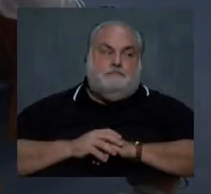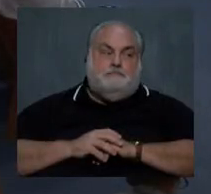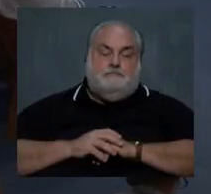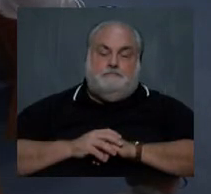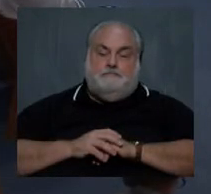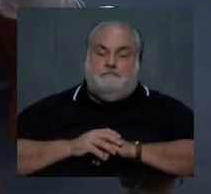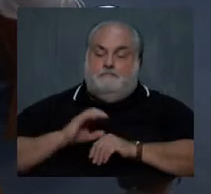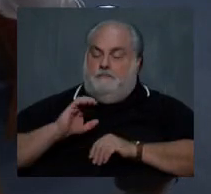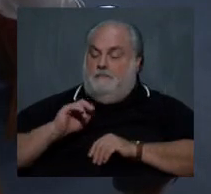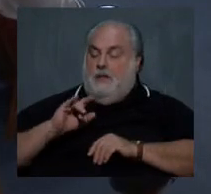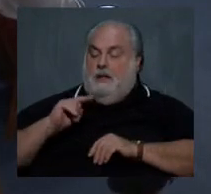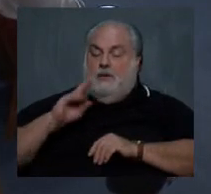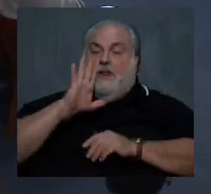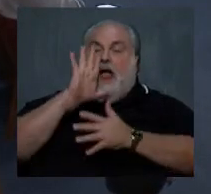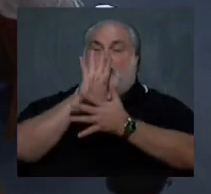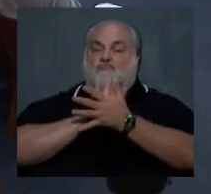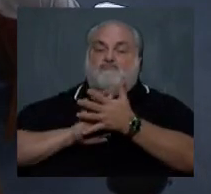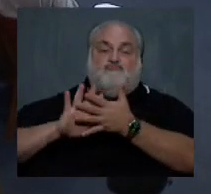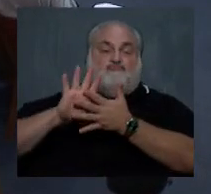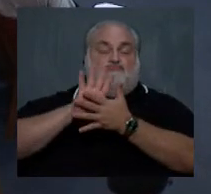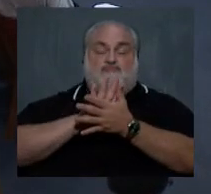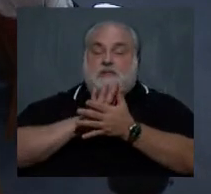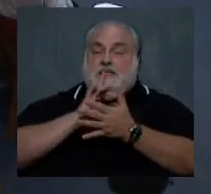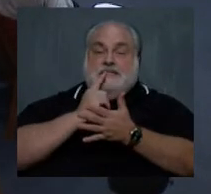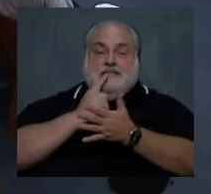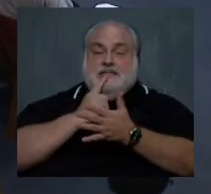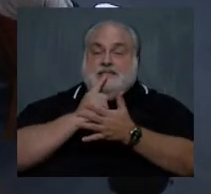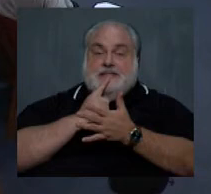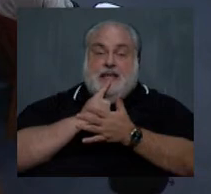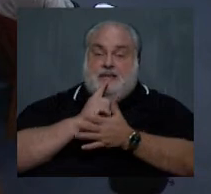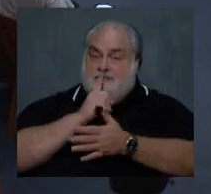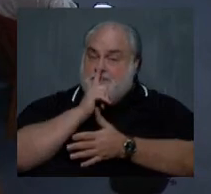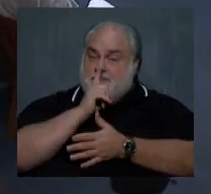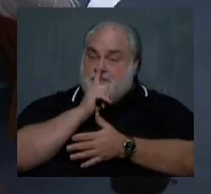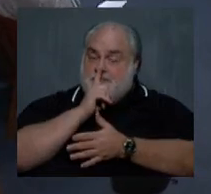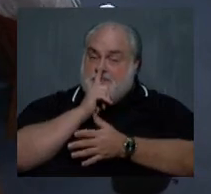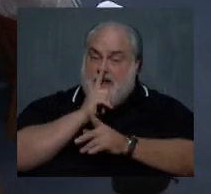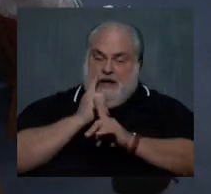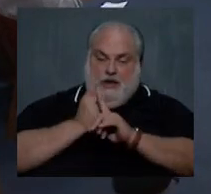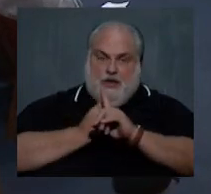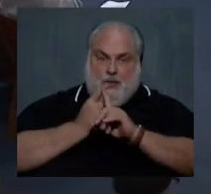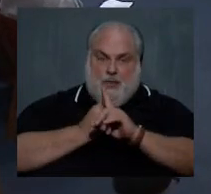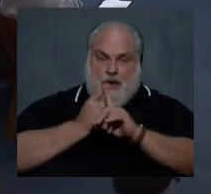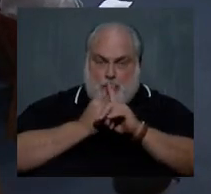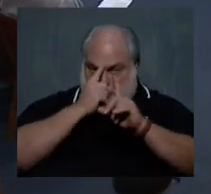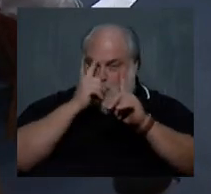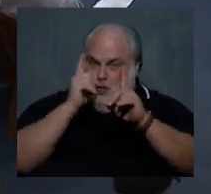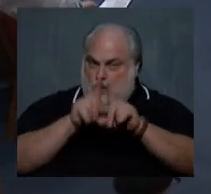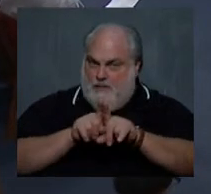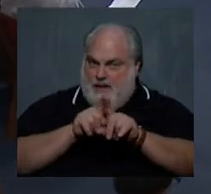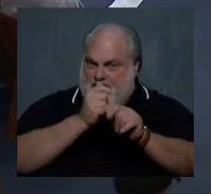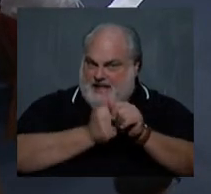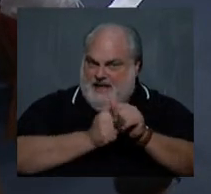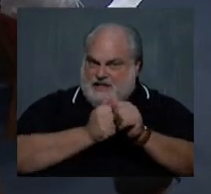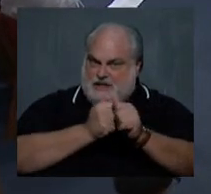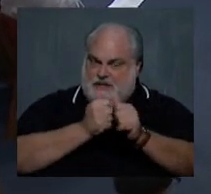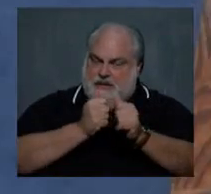They didn't really specify the hours of operation in there. That's going to be in the rental agreement. They did specify